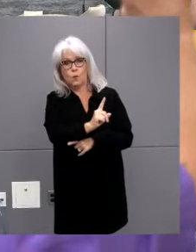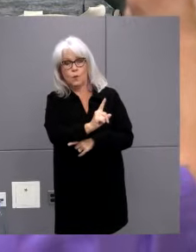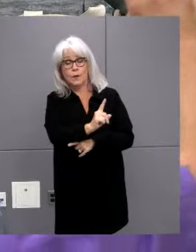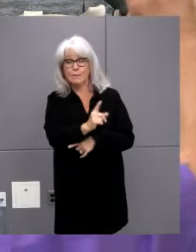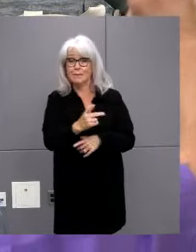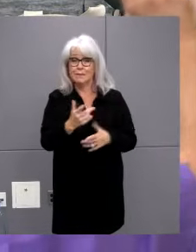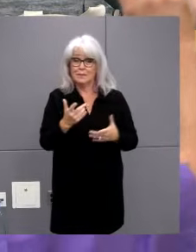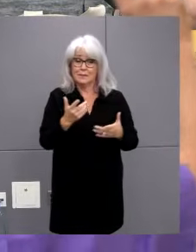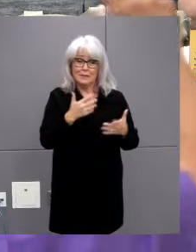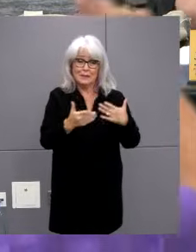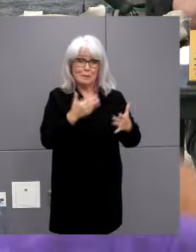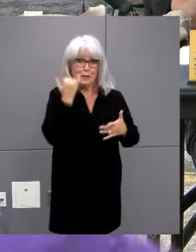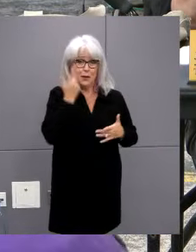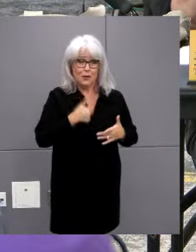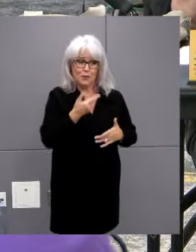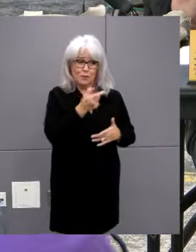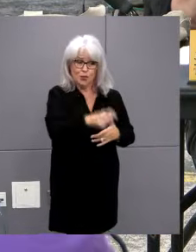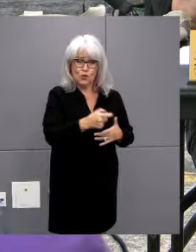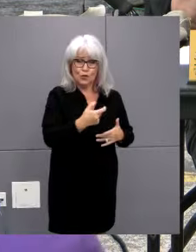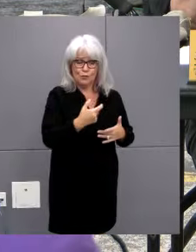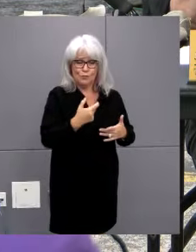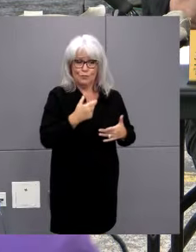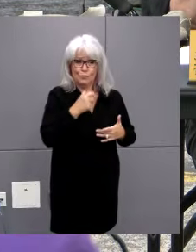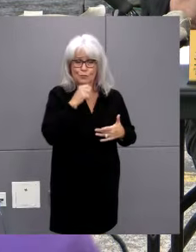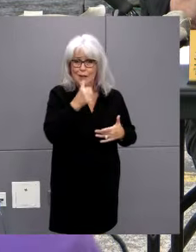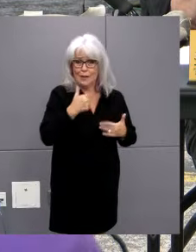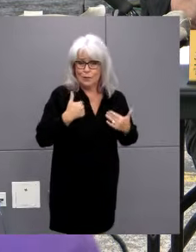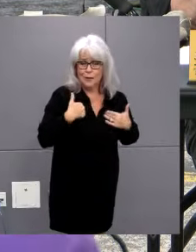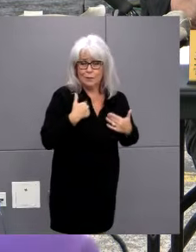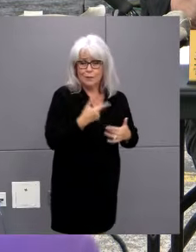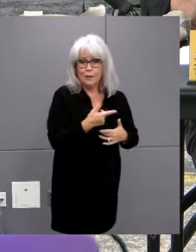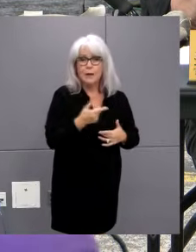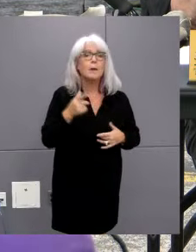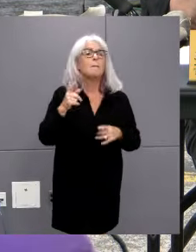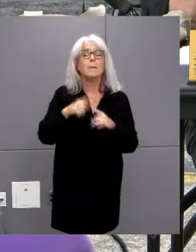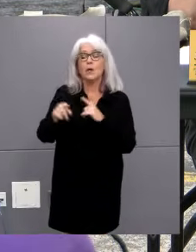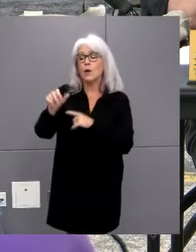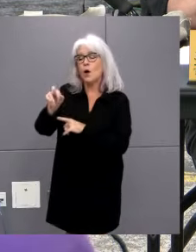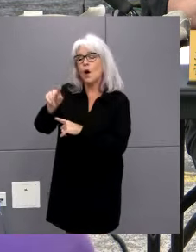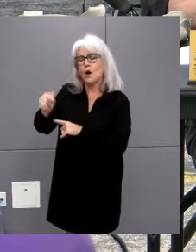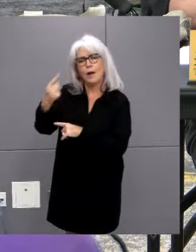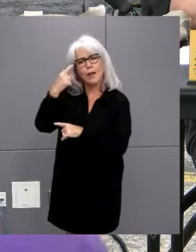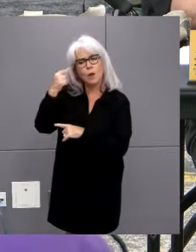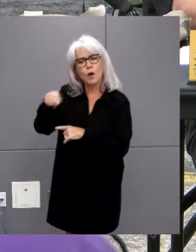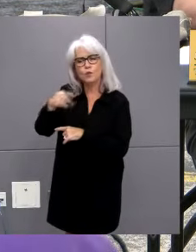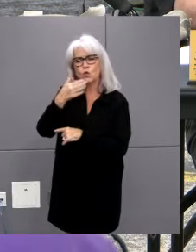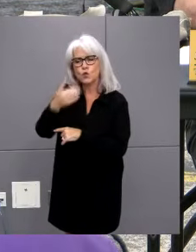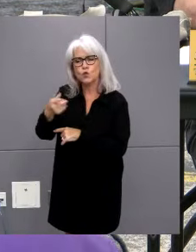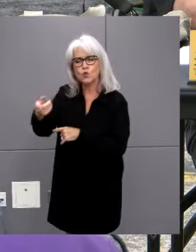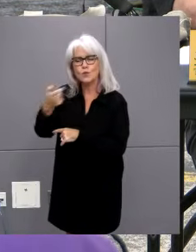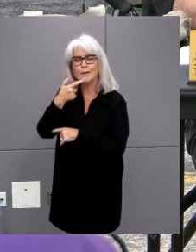or not. The other thing is, and Art, I thought you had an excellent point in bringing out about